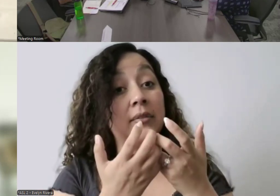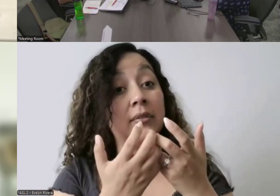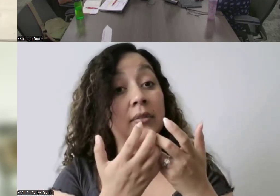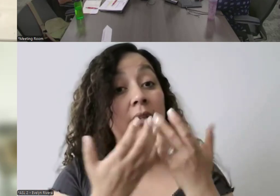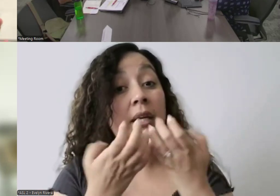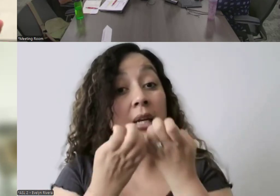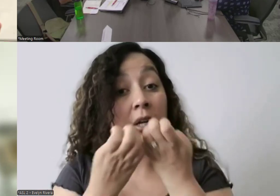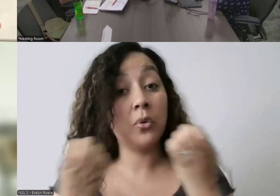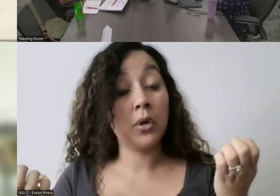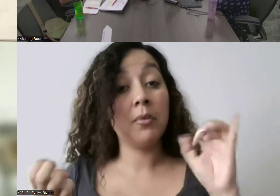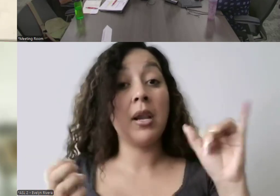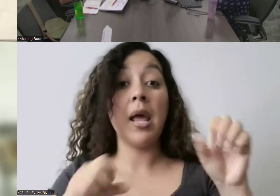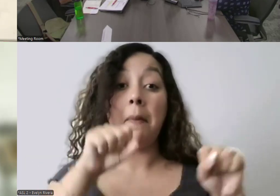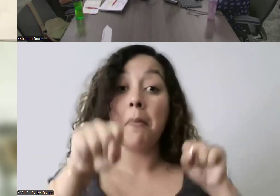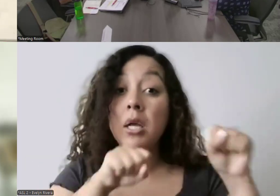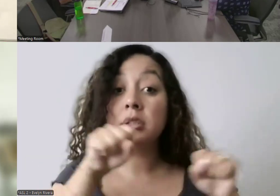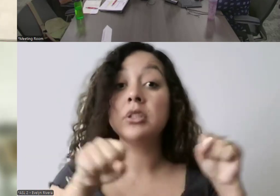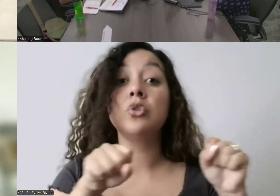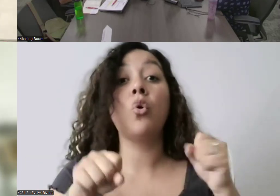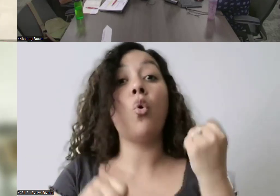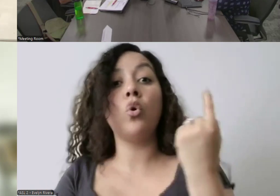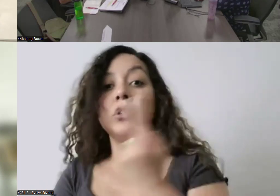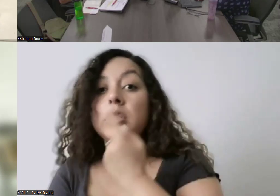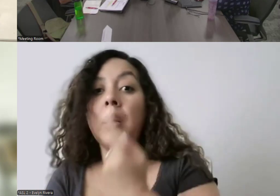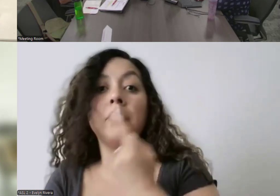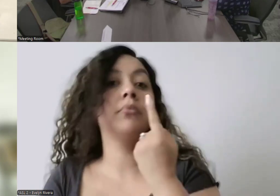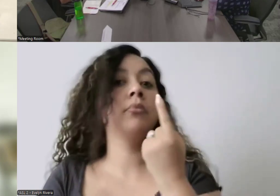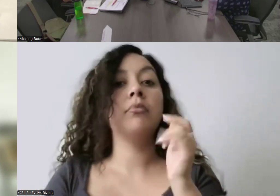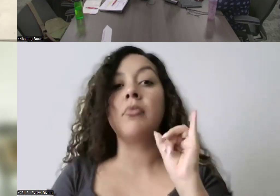equipment like a bicycle or something